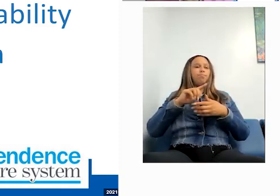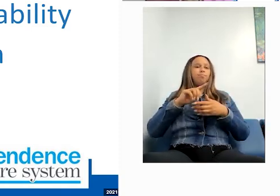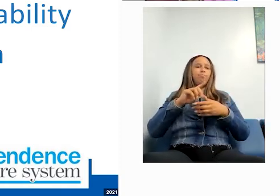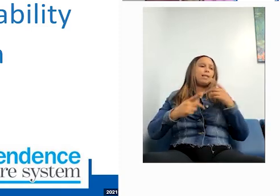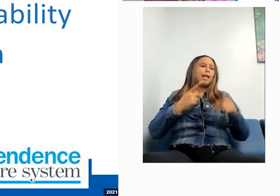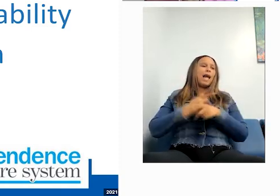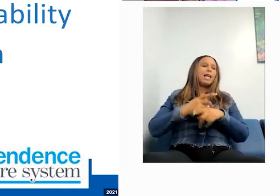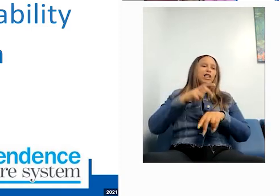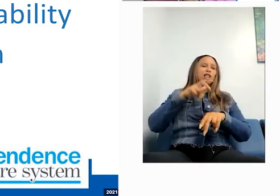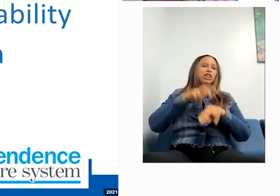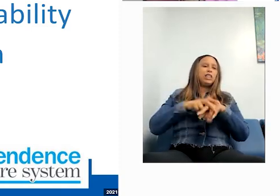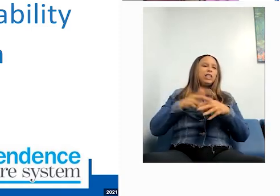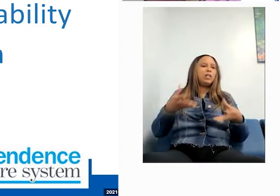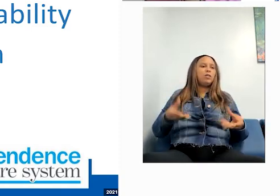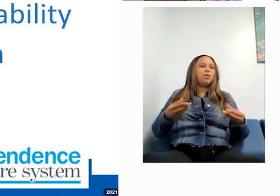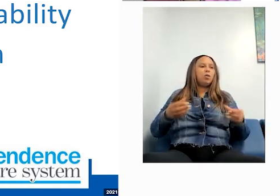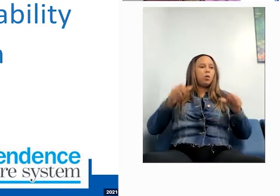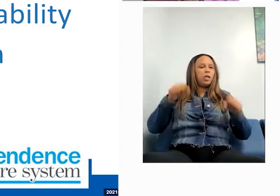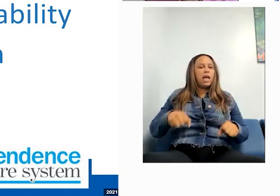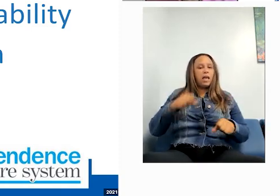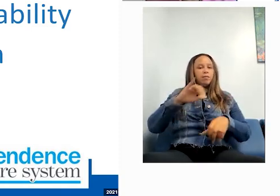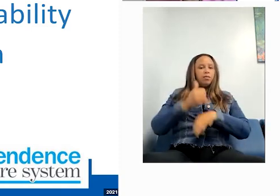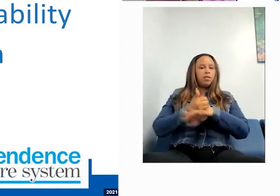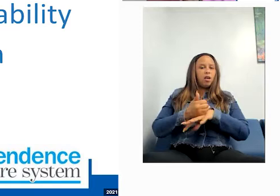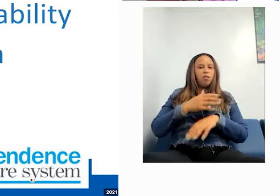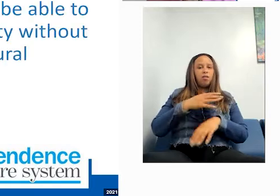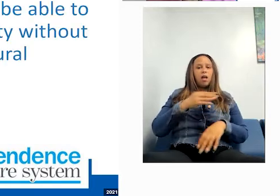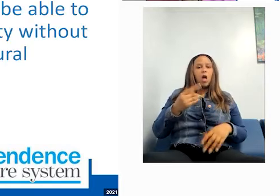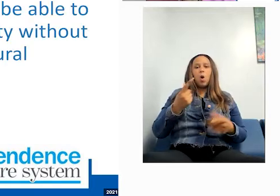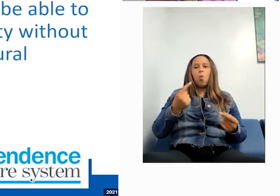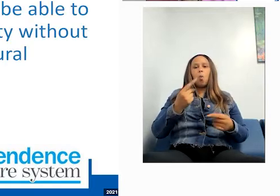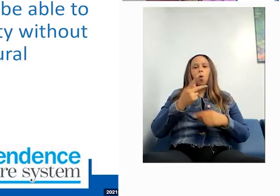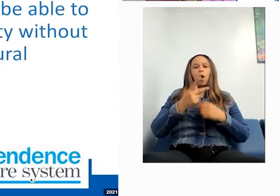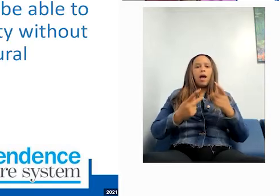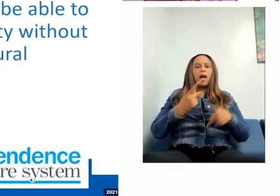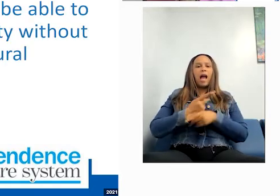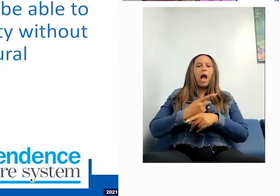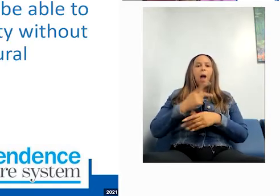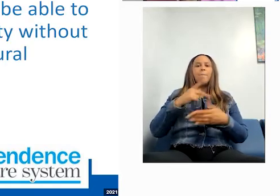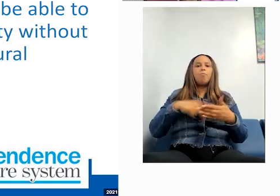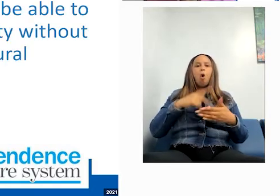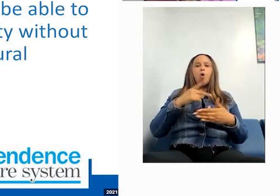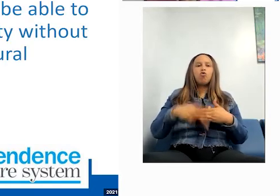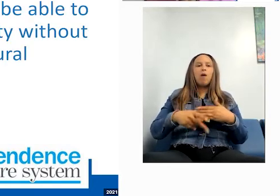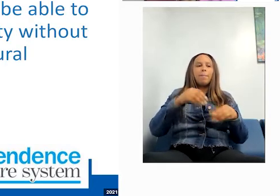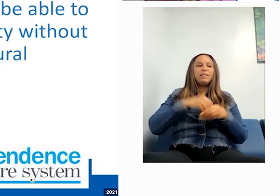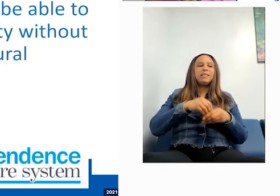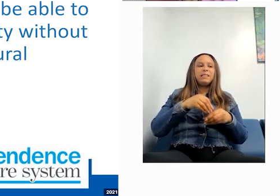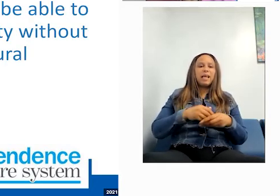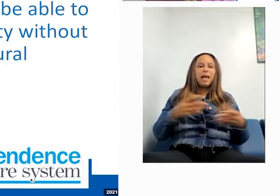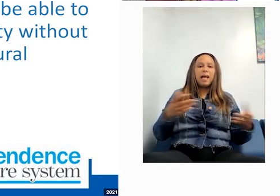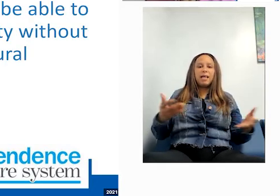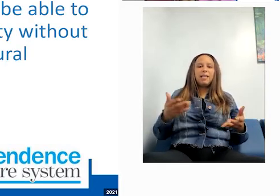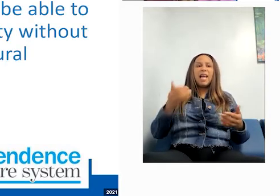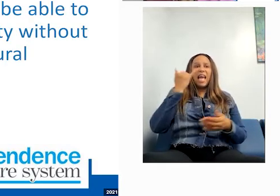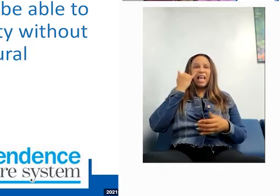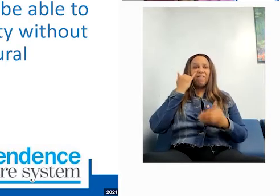What's the programmability and what's the suspension? And I'm going to go very quickly through this part.